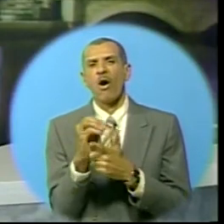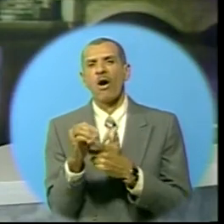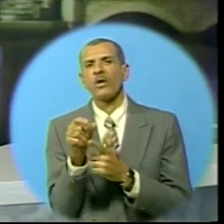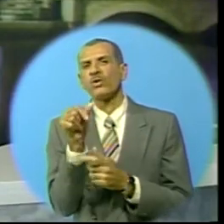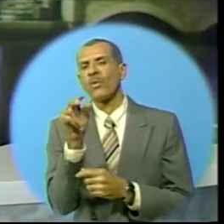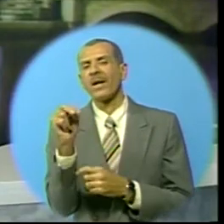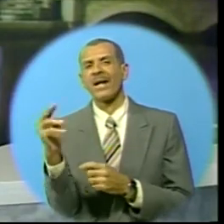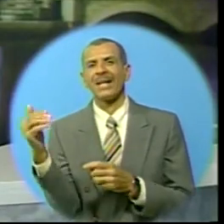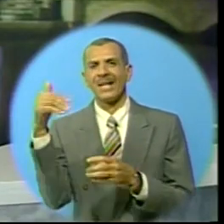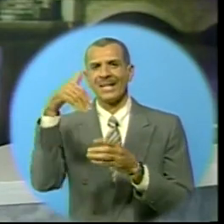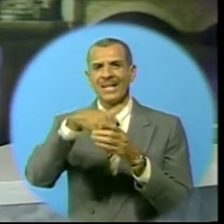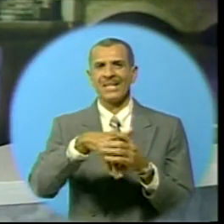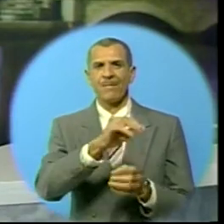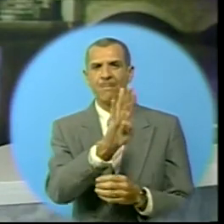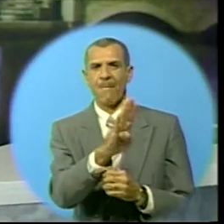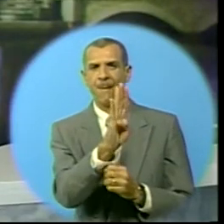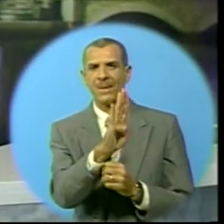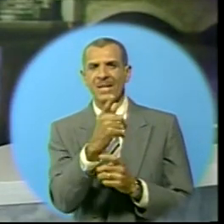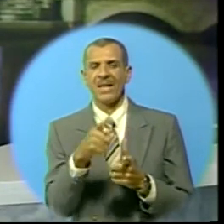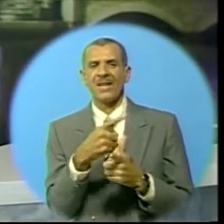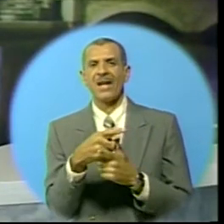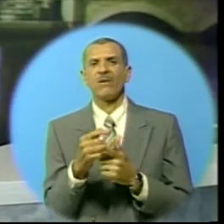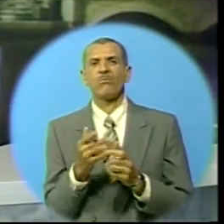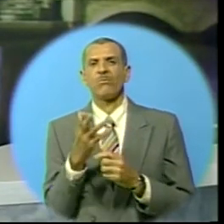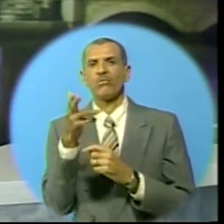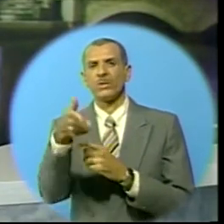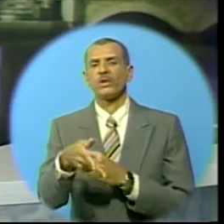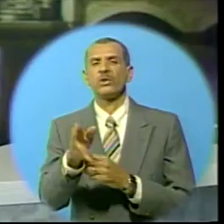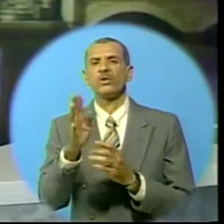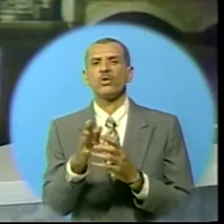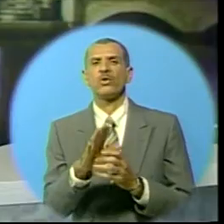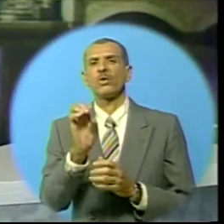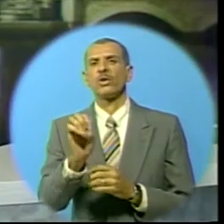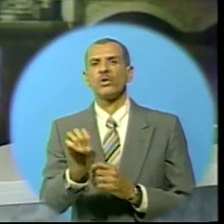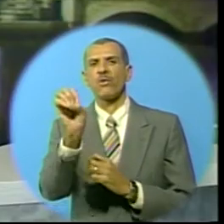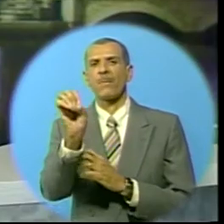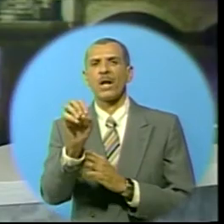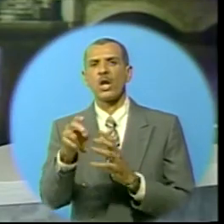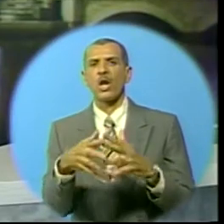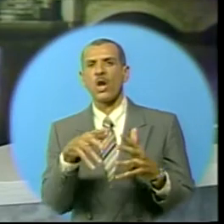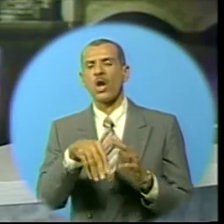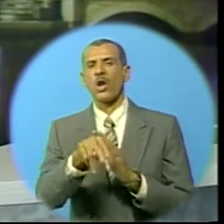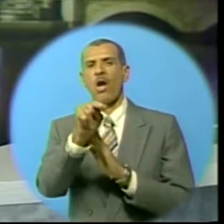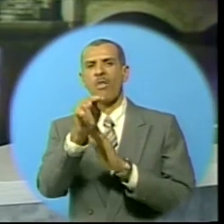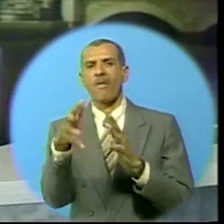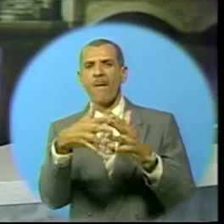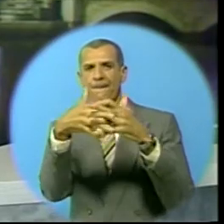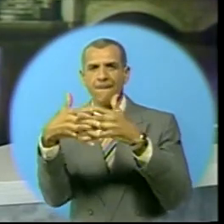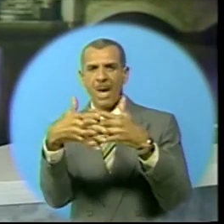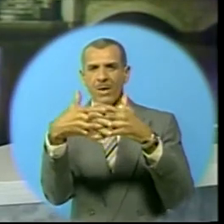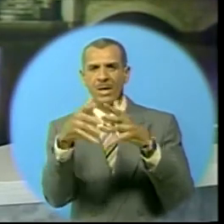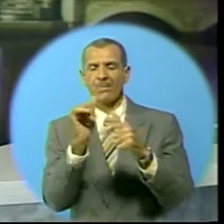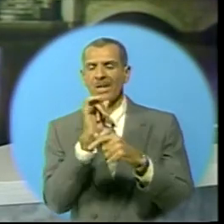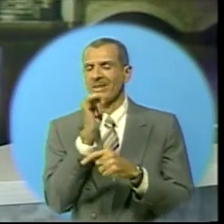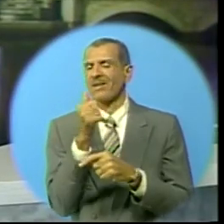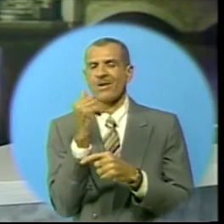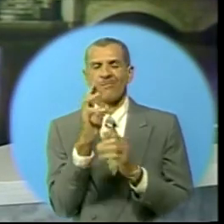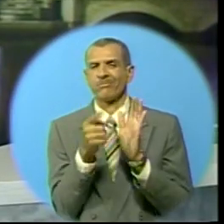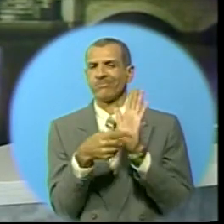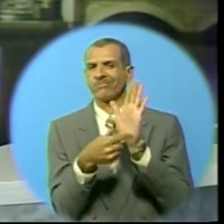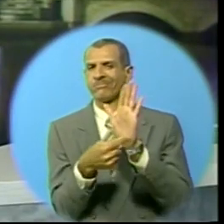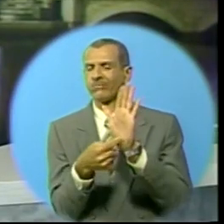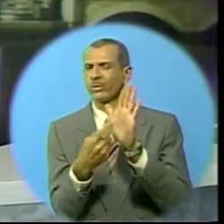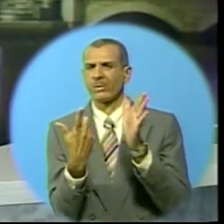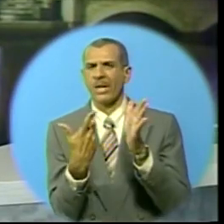entering Barbados, and then further trafficked to Europe and/or North America. There are, however, no reports of